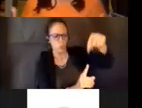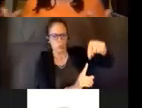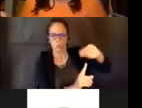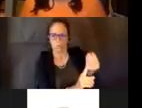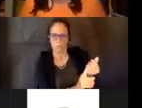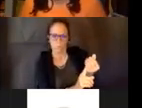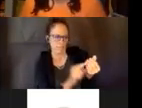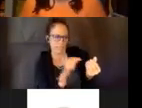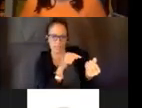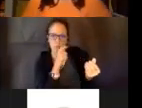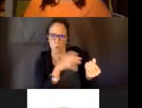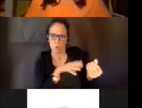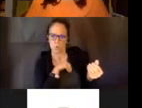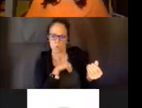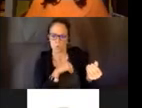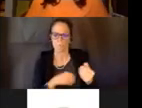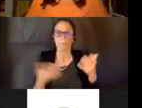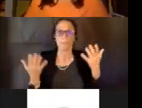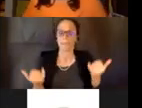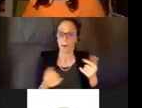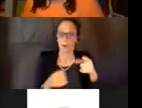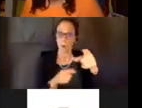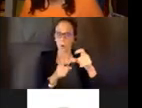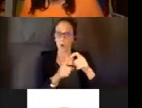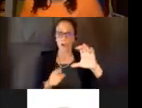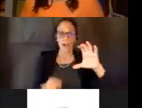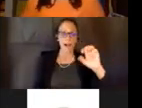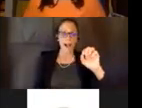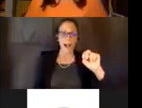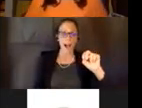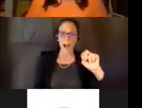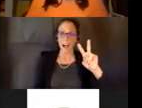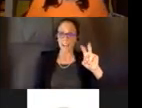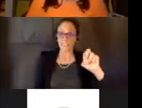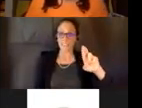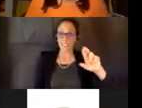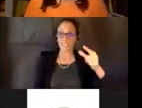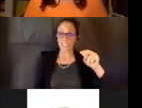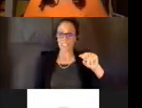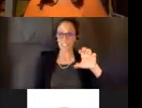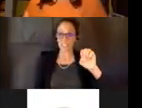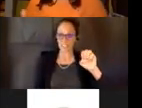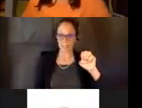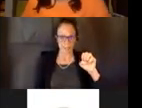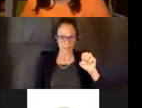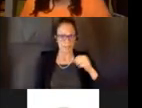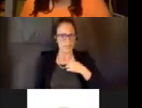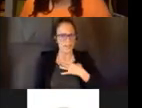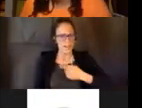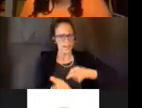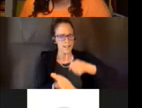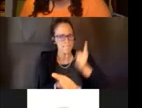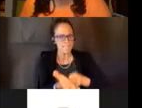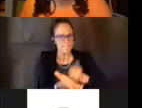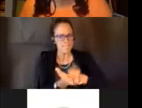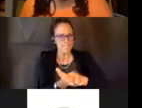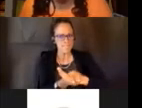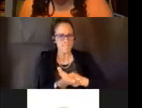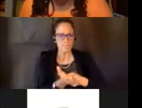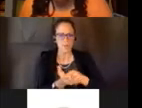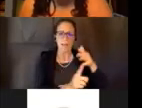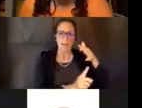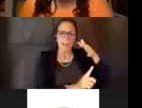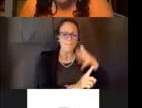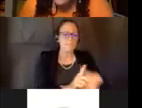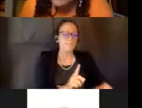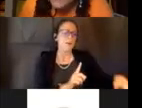the urgency of this moment around the environment, I want to say, and race and systemic